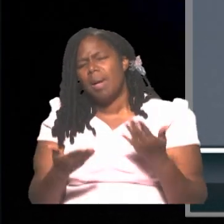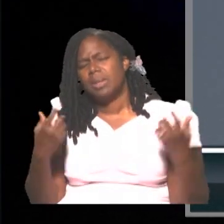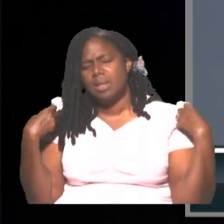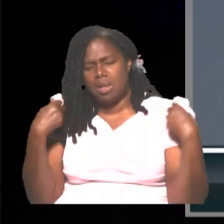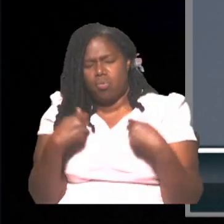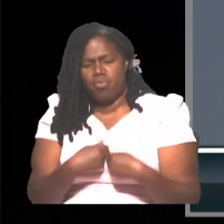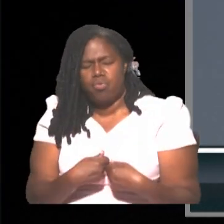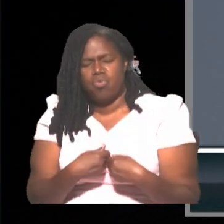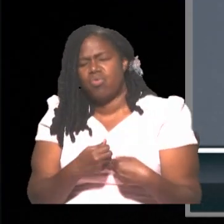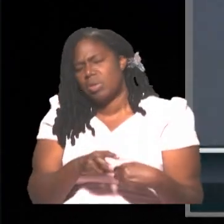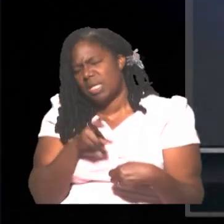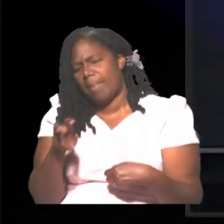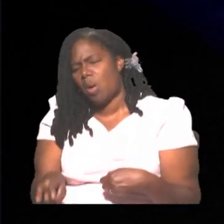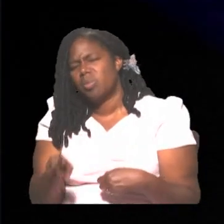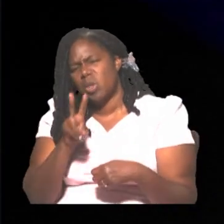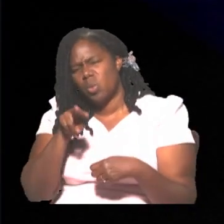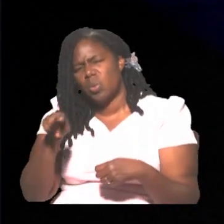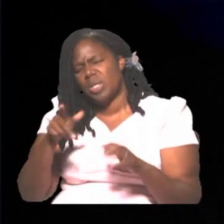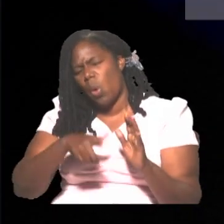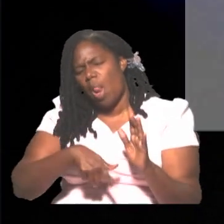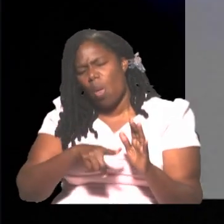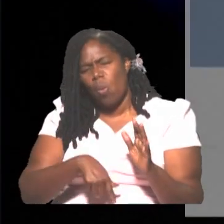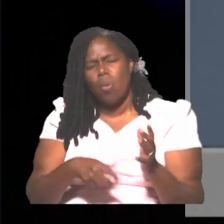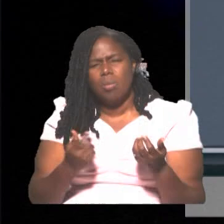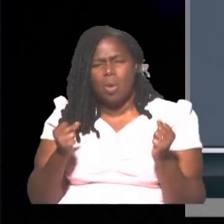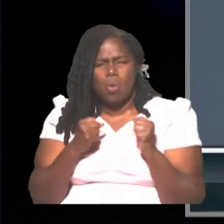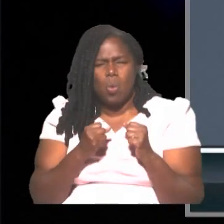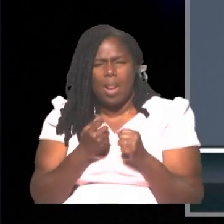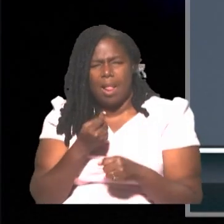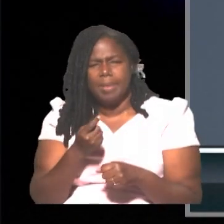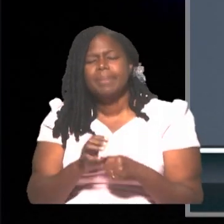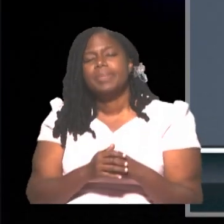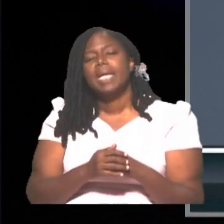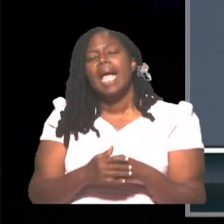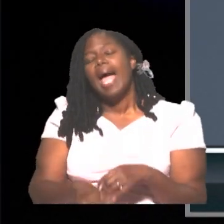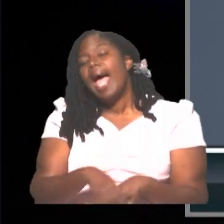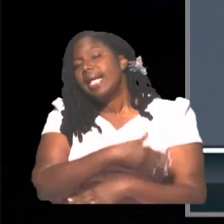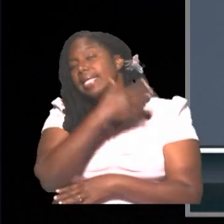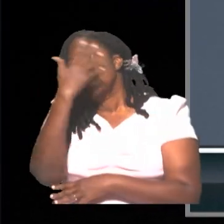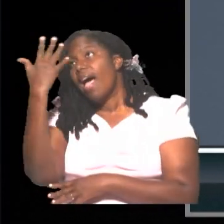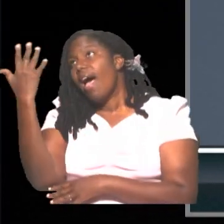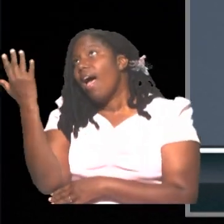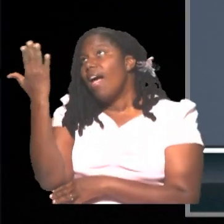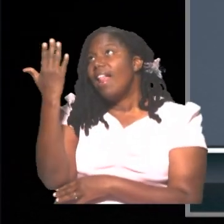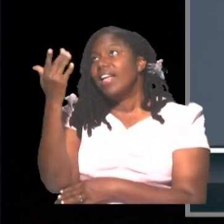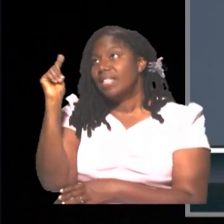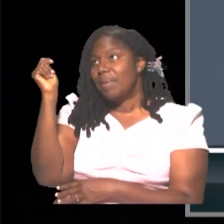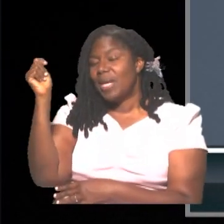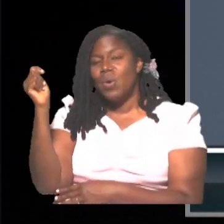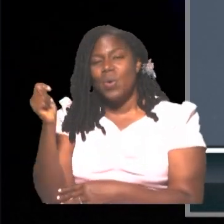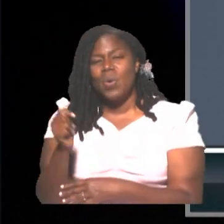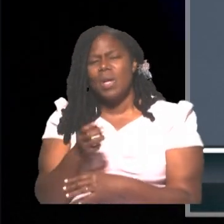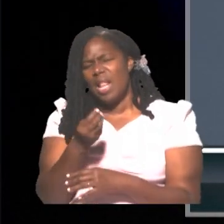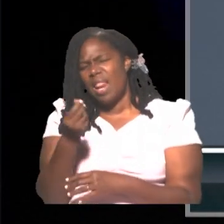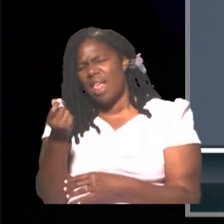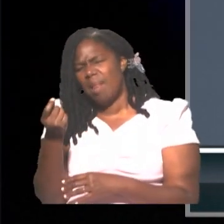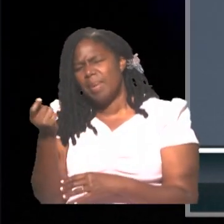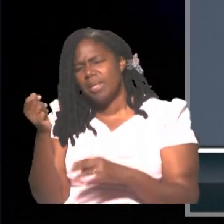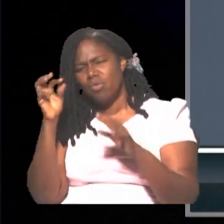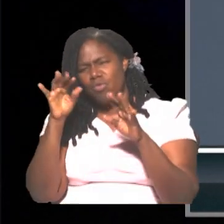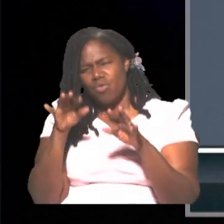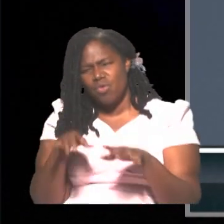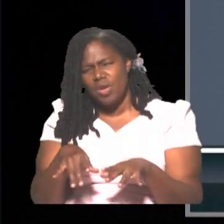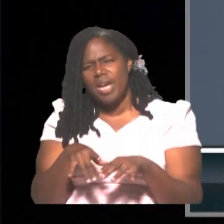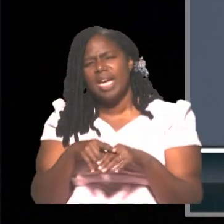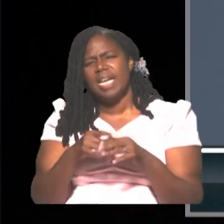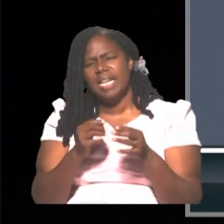jacket. Over in Tobago, skies should remain mostly clear for a longer period of time, with only a few isolated showers expected closer